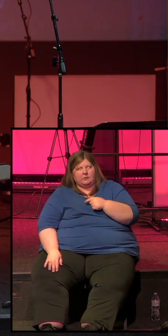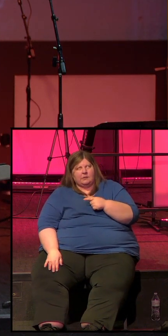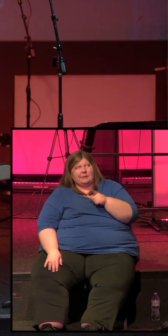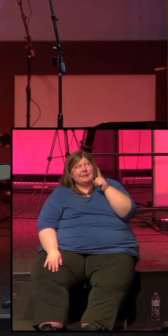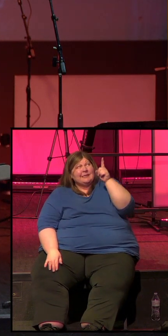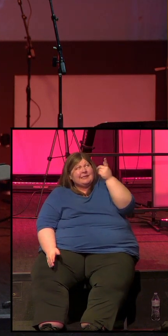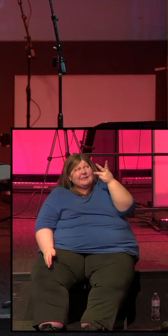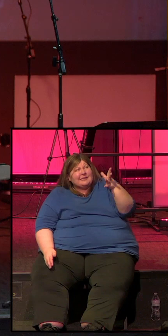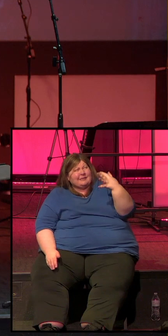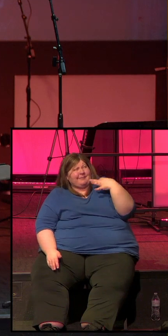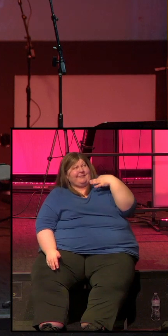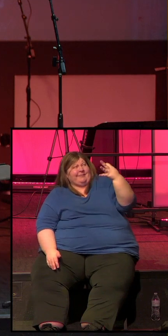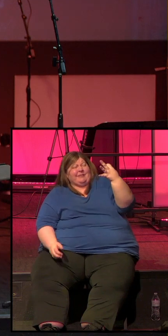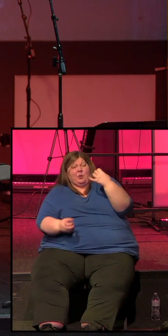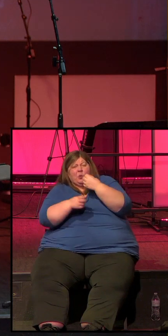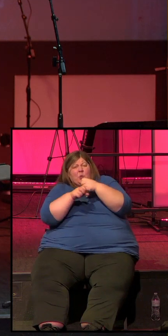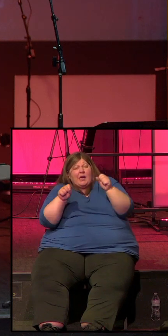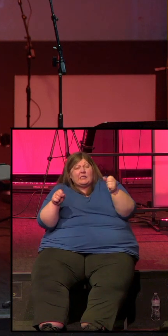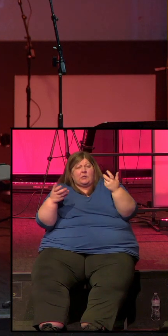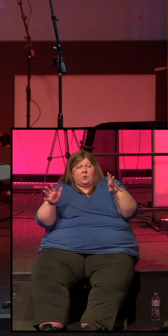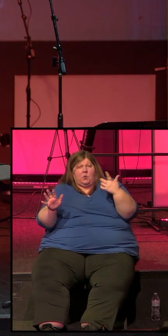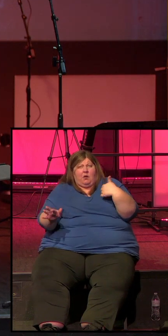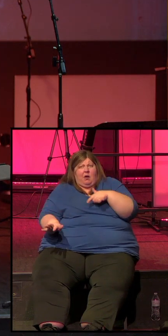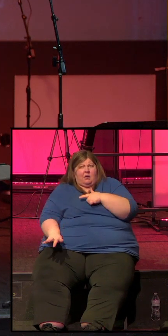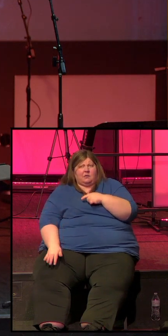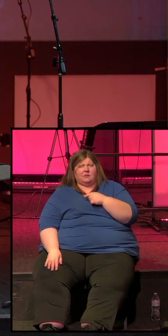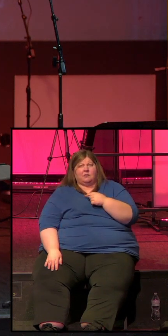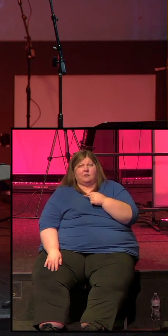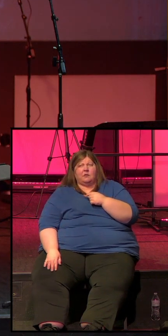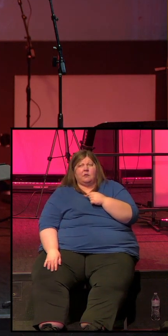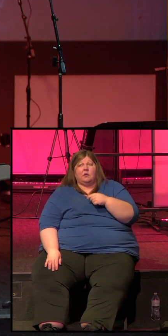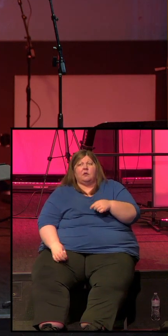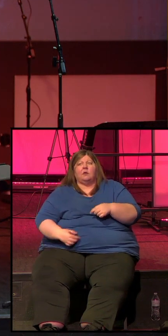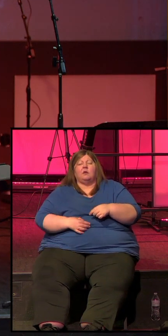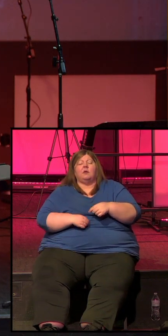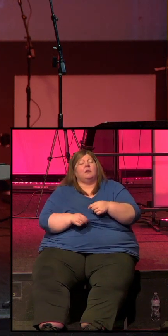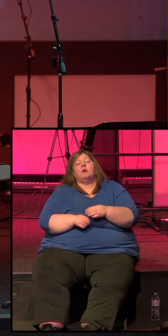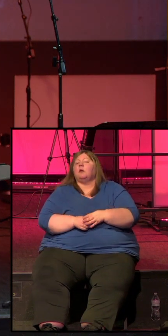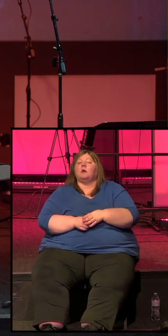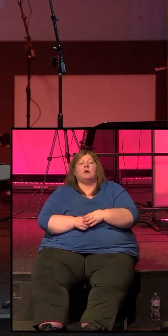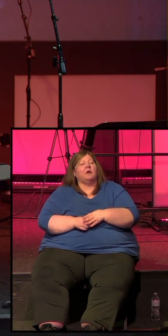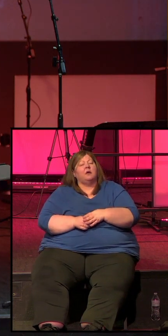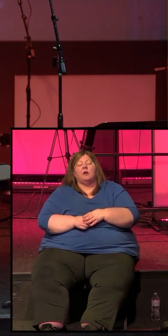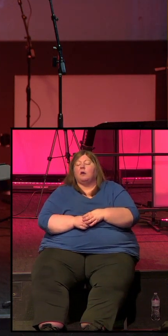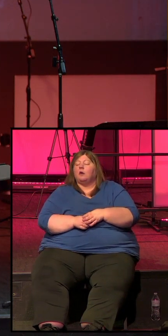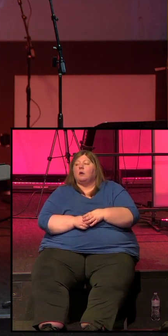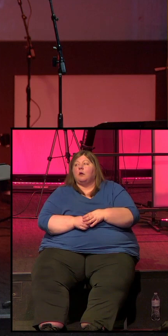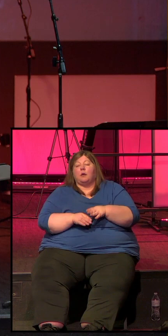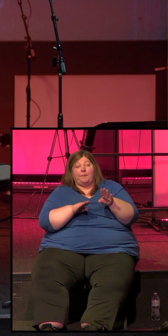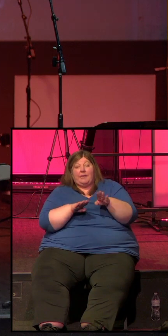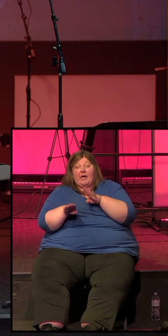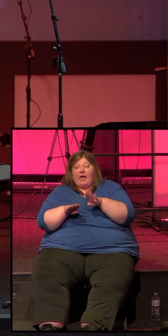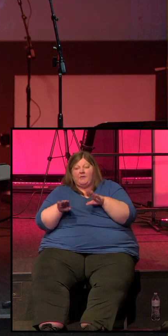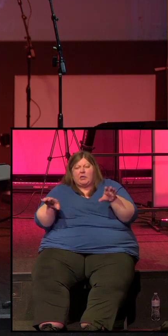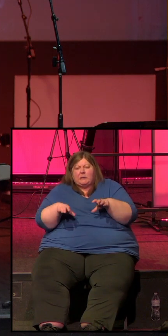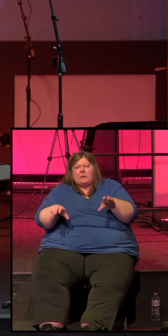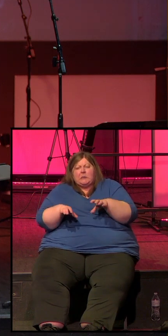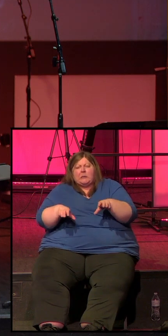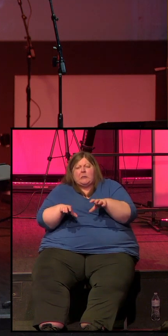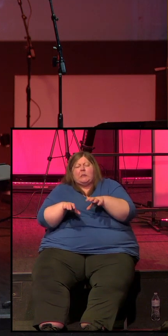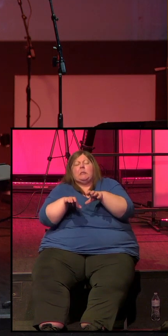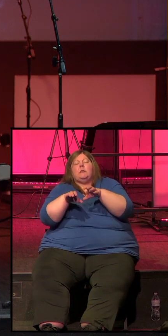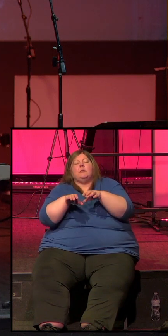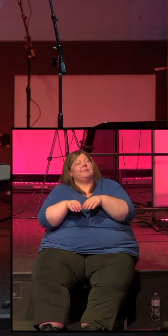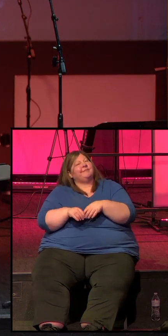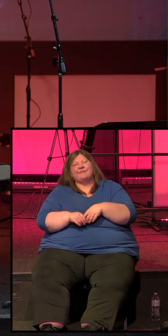has rescued us. It is not the behavior of them that earned their salvation. It is the behavior